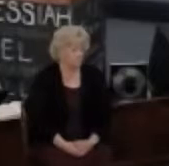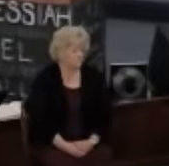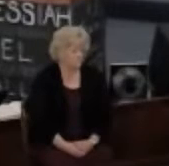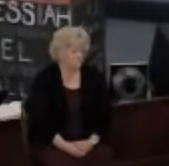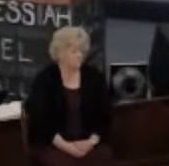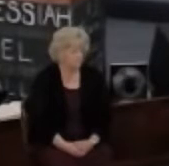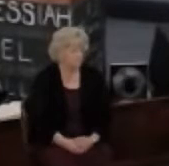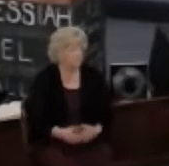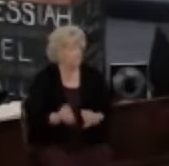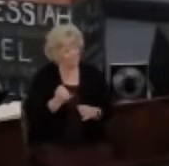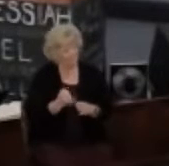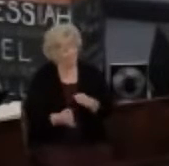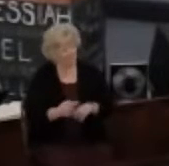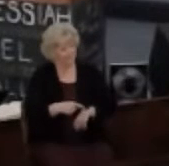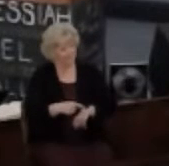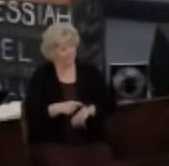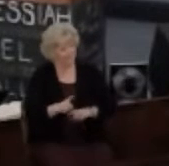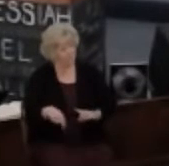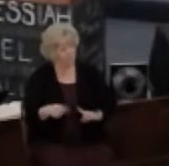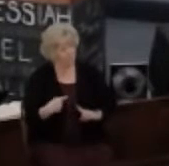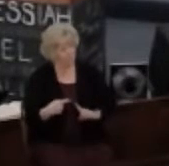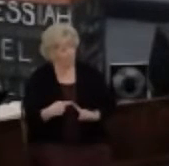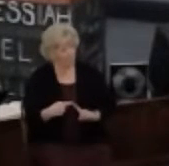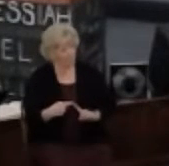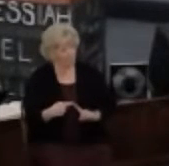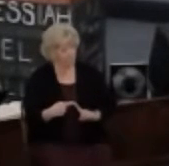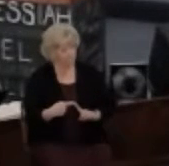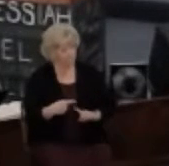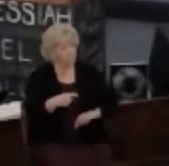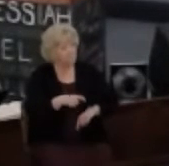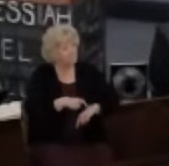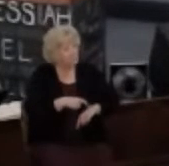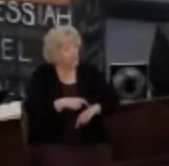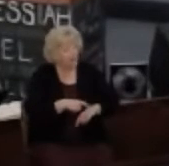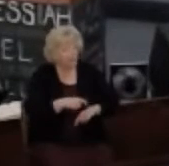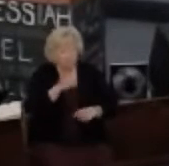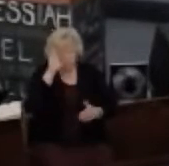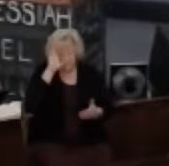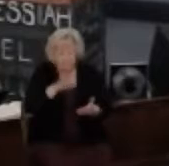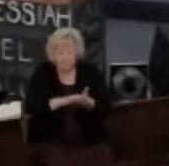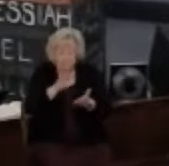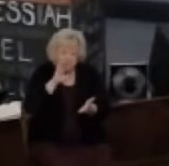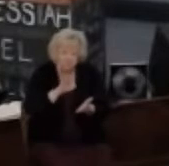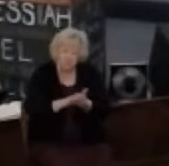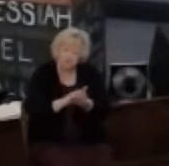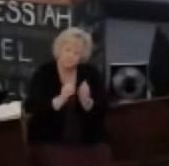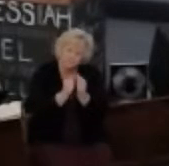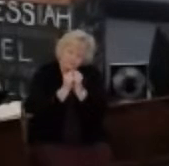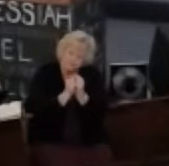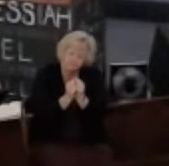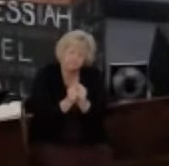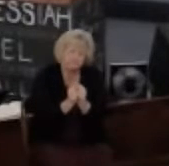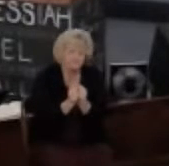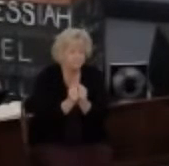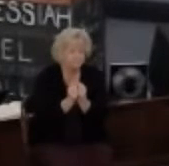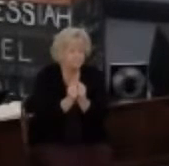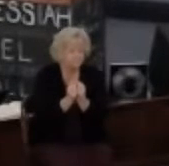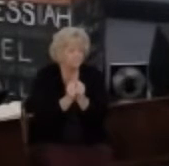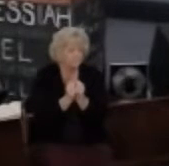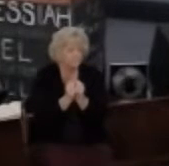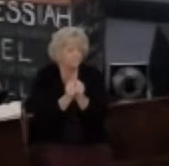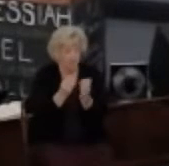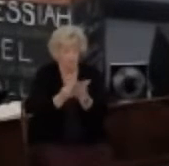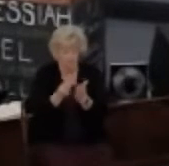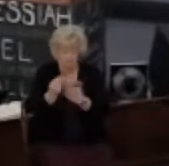When was the last time you just took time away to spend with each other? When's the last time that you just bought